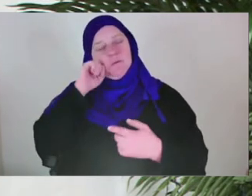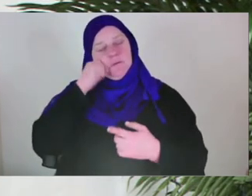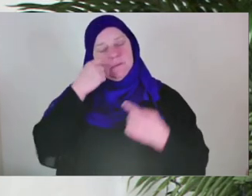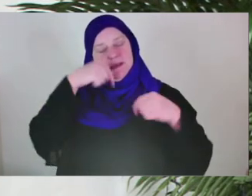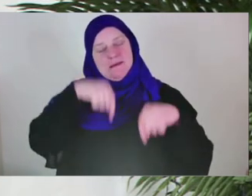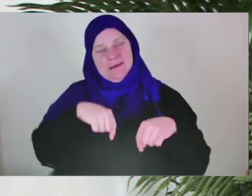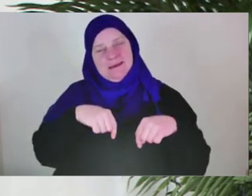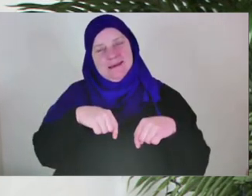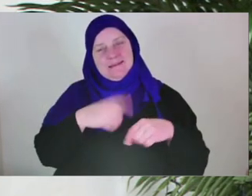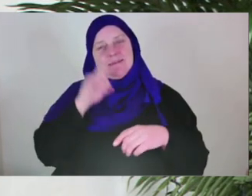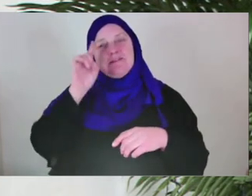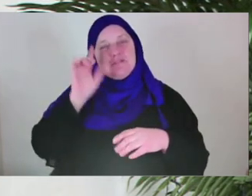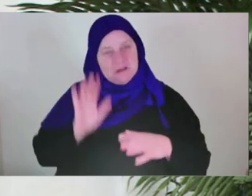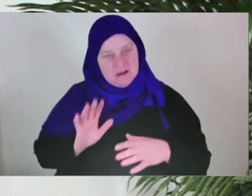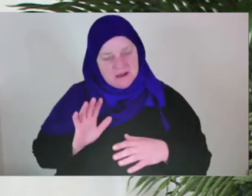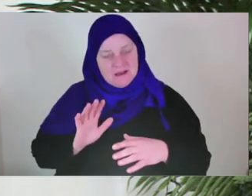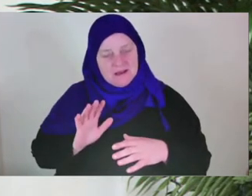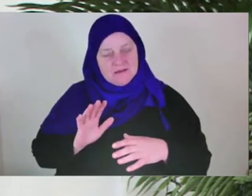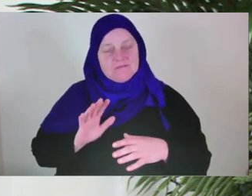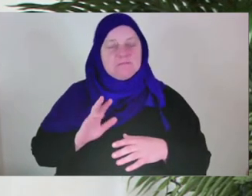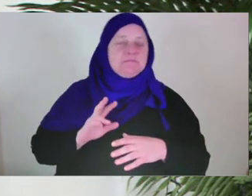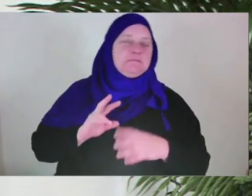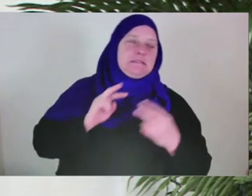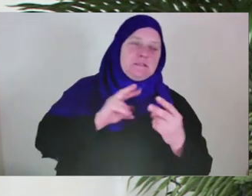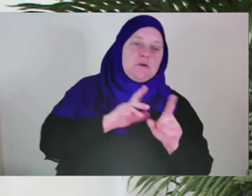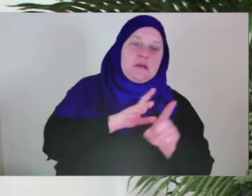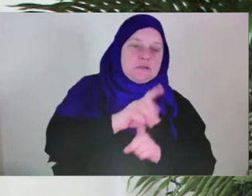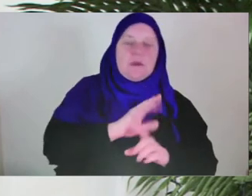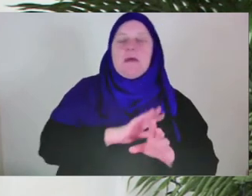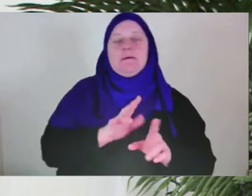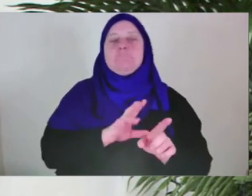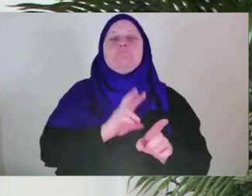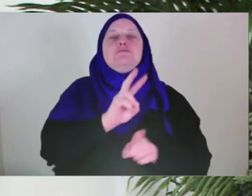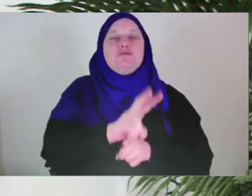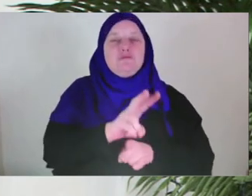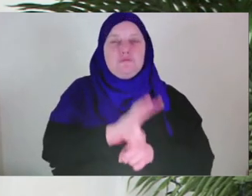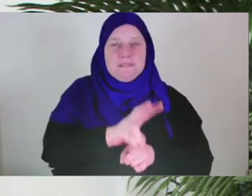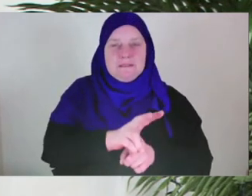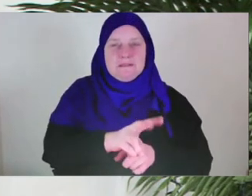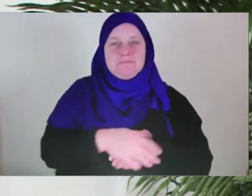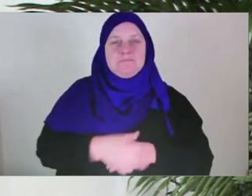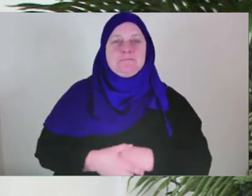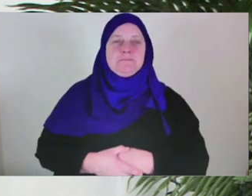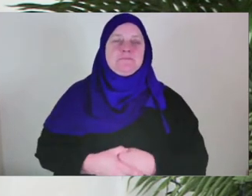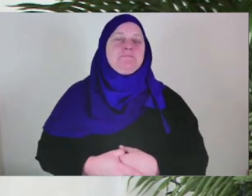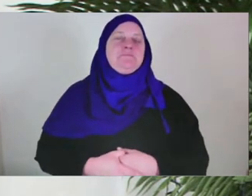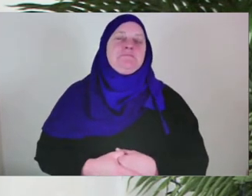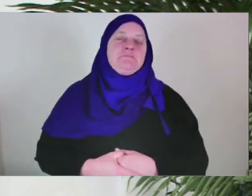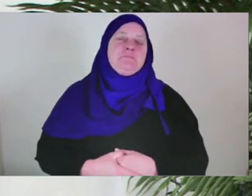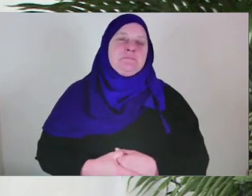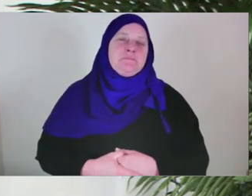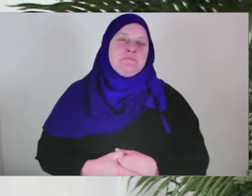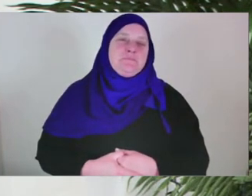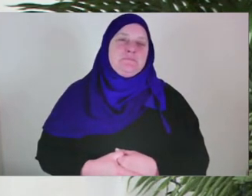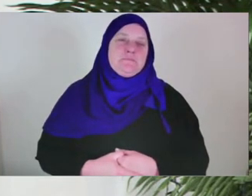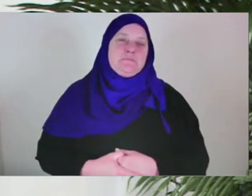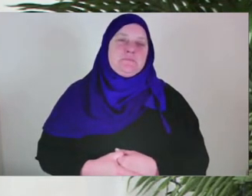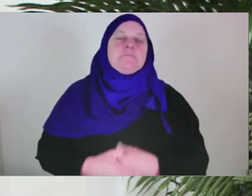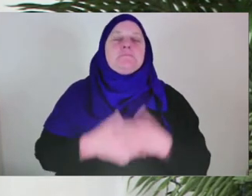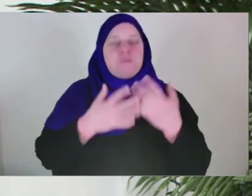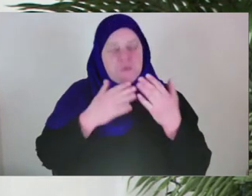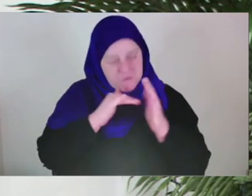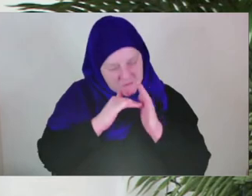we will, if not see you next week, then definitely the week after, inshallah. Without further ado,